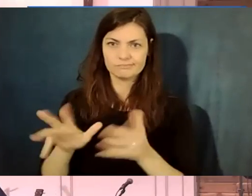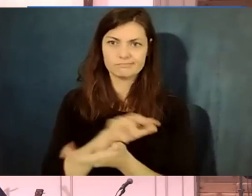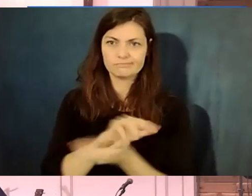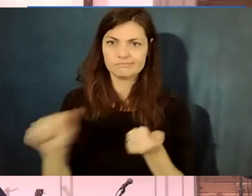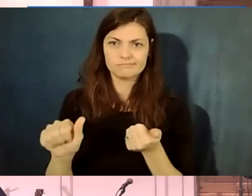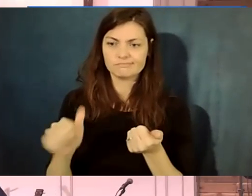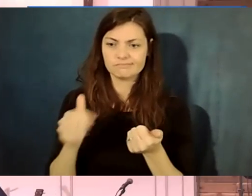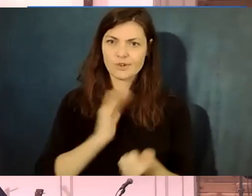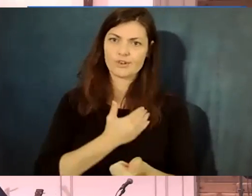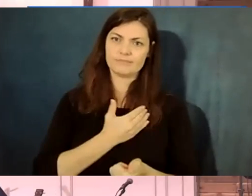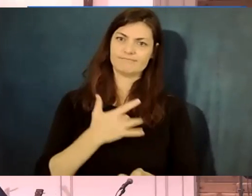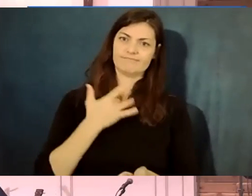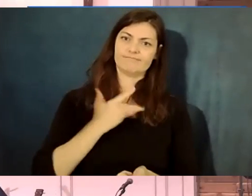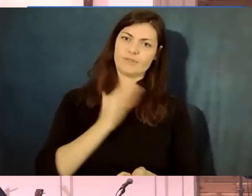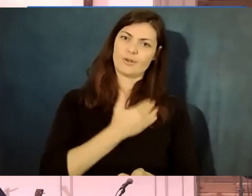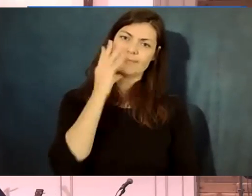down in the valley.